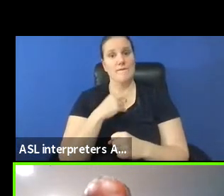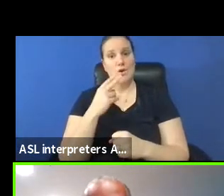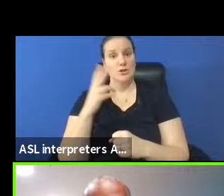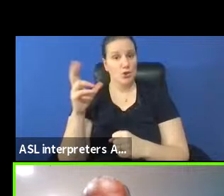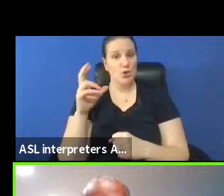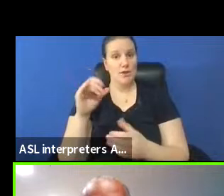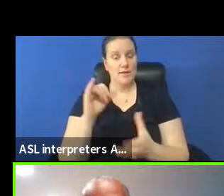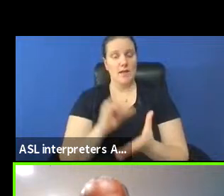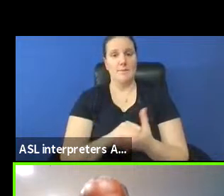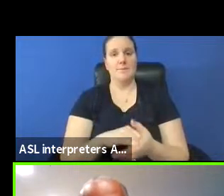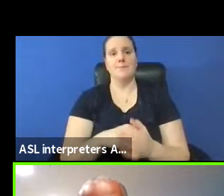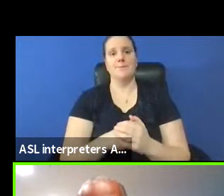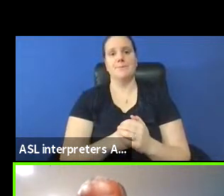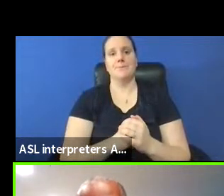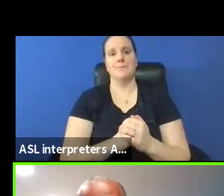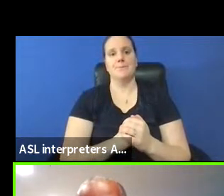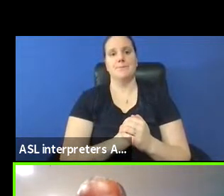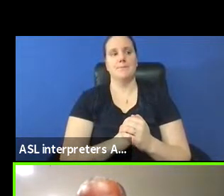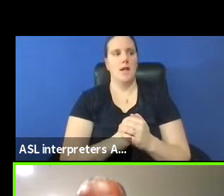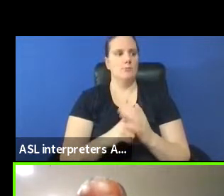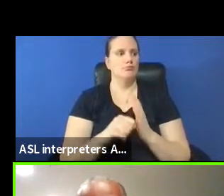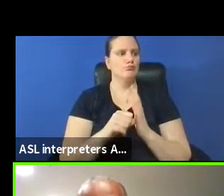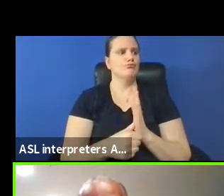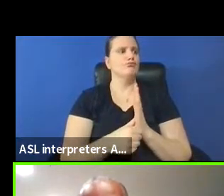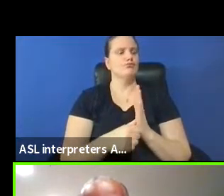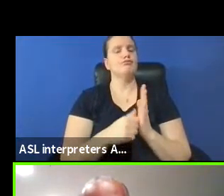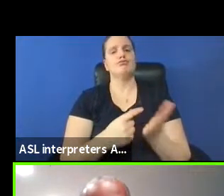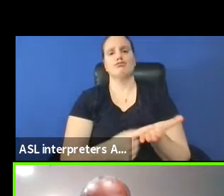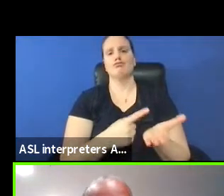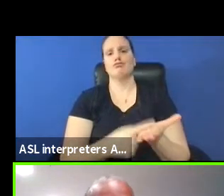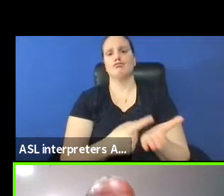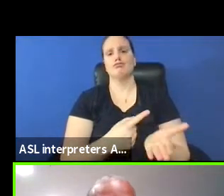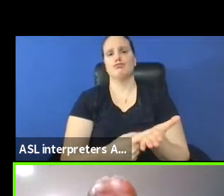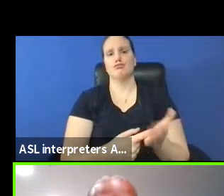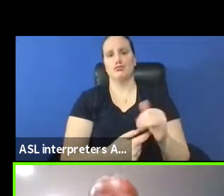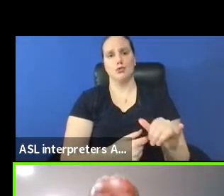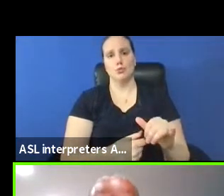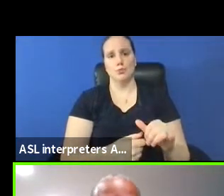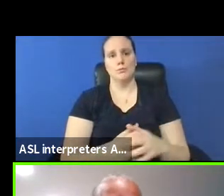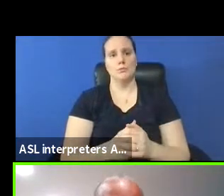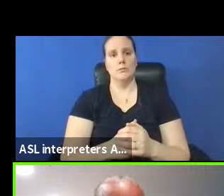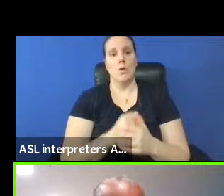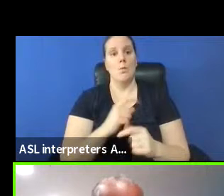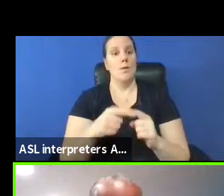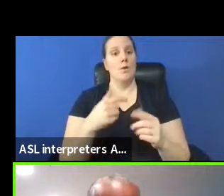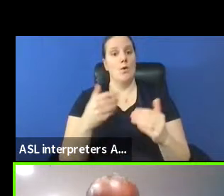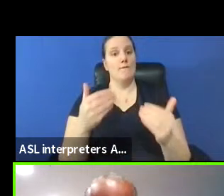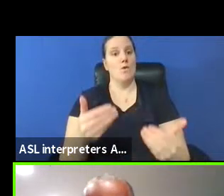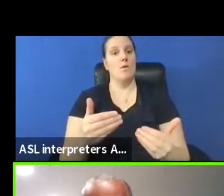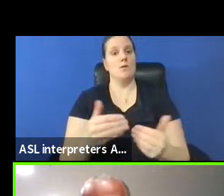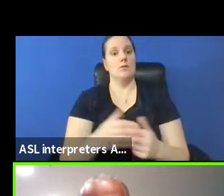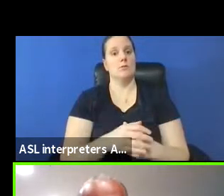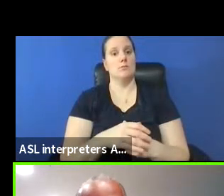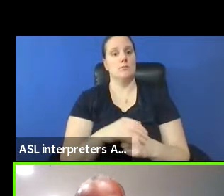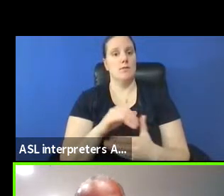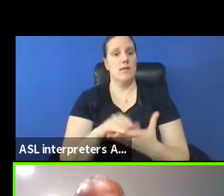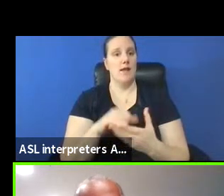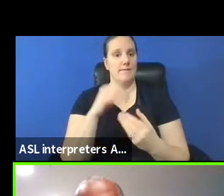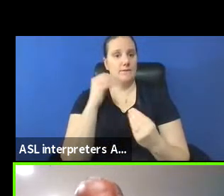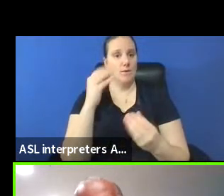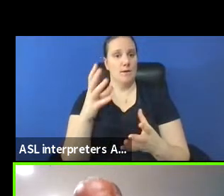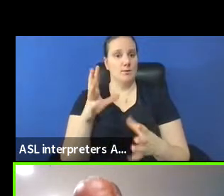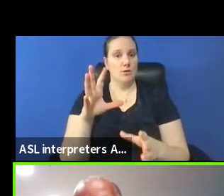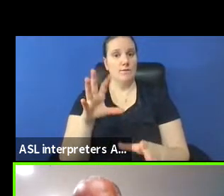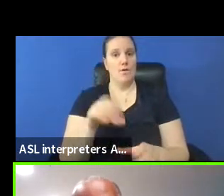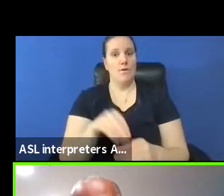heard and amplified in the discussion. So as we go forward and this information is